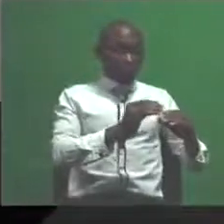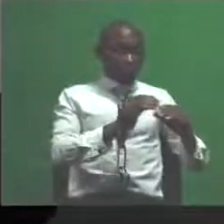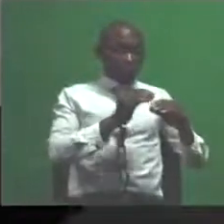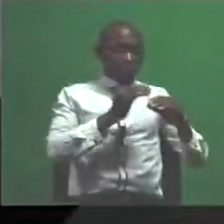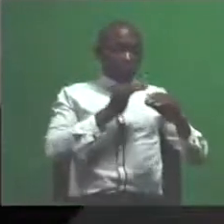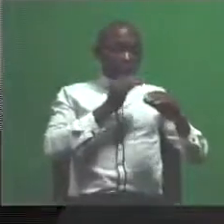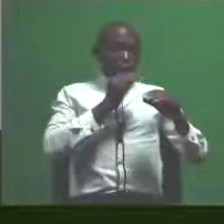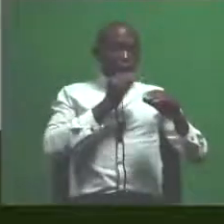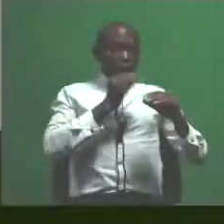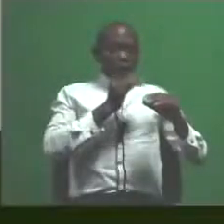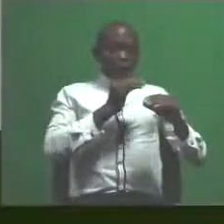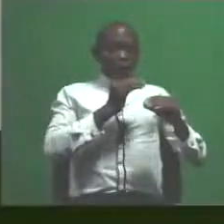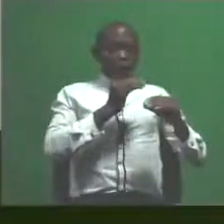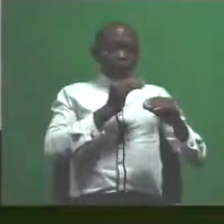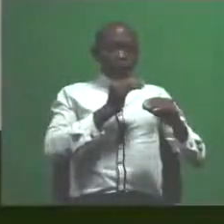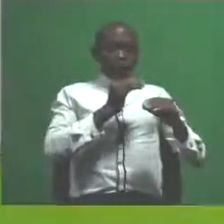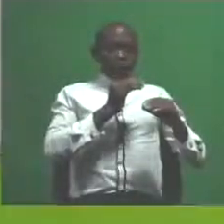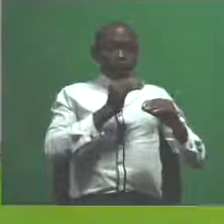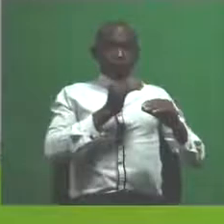from